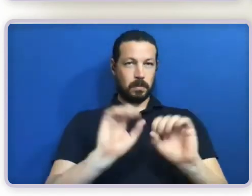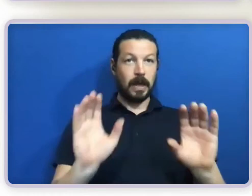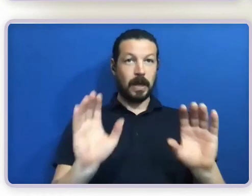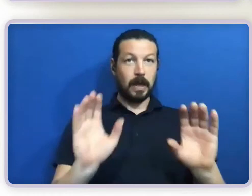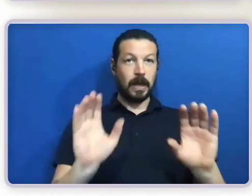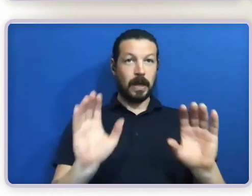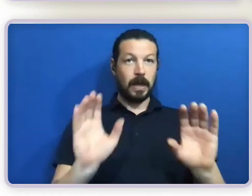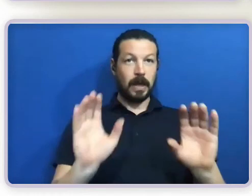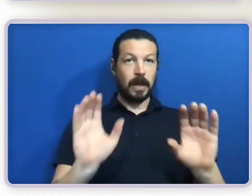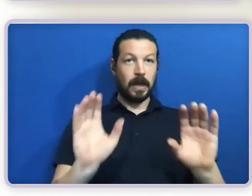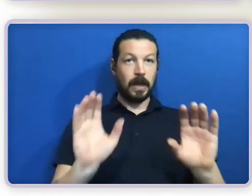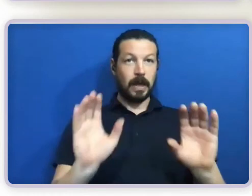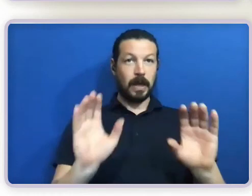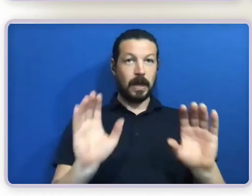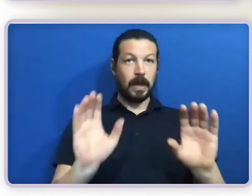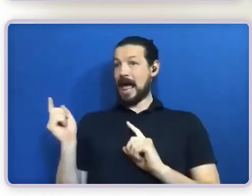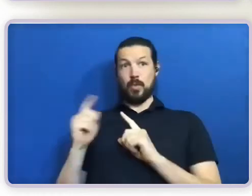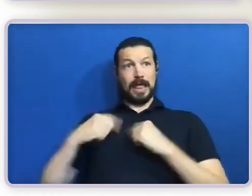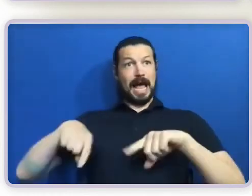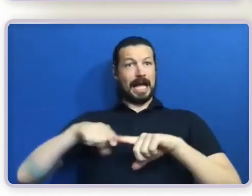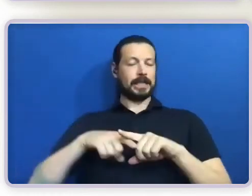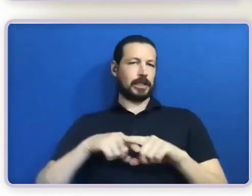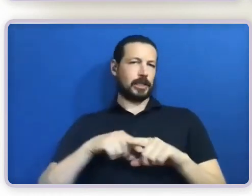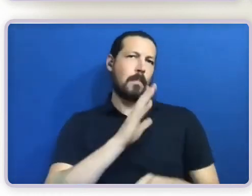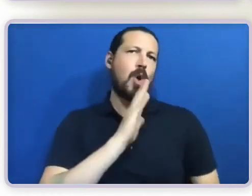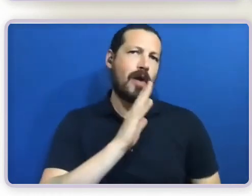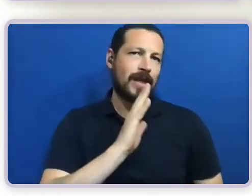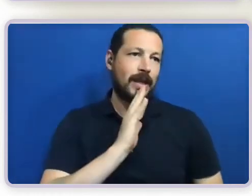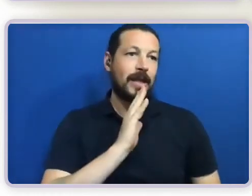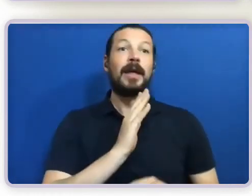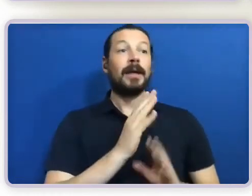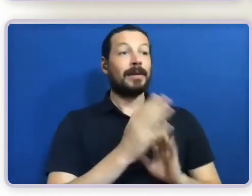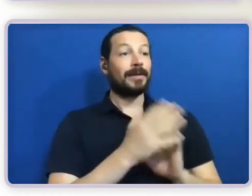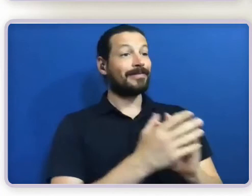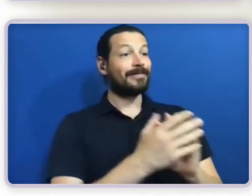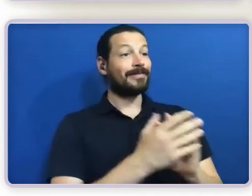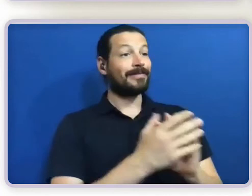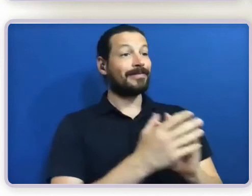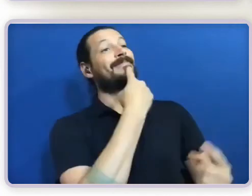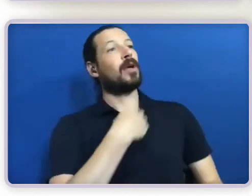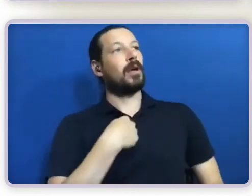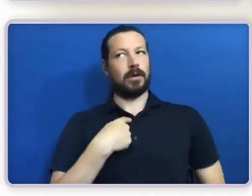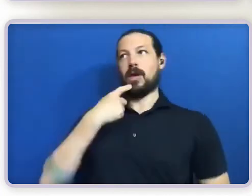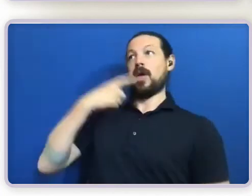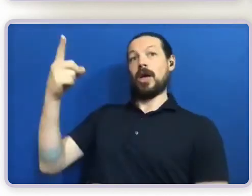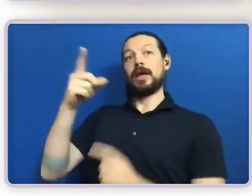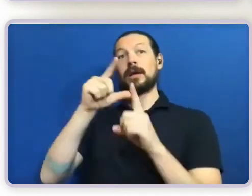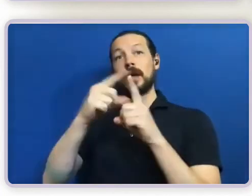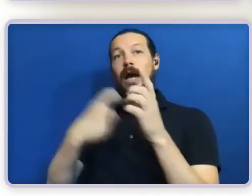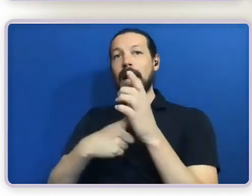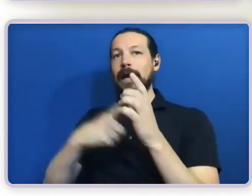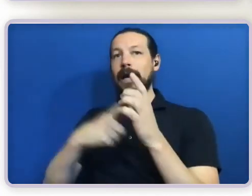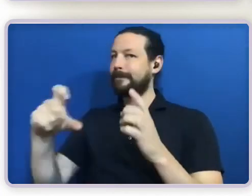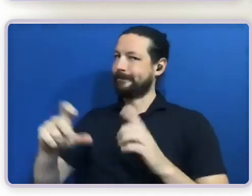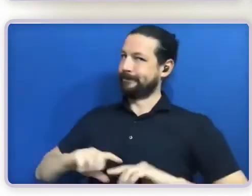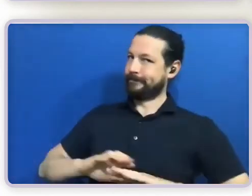private and confidential, so we wouldn't be telling the Commission, for example, that someone has sought out advice, and we're